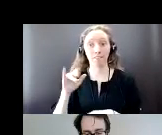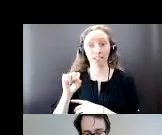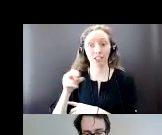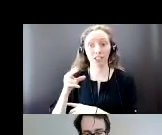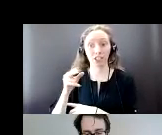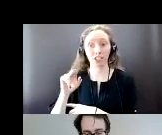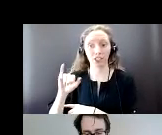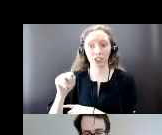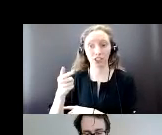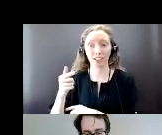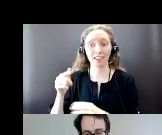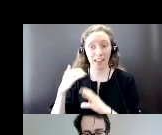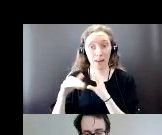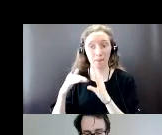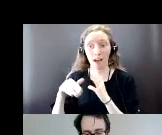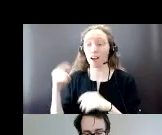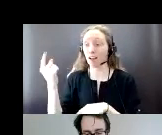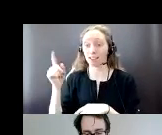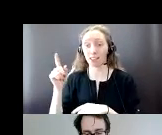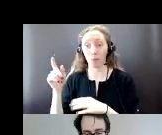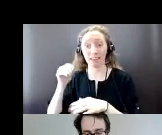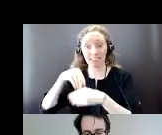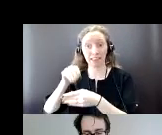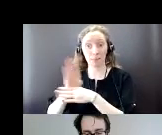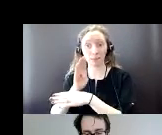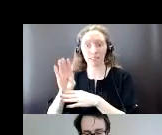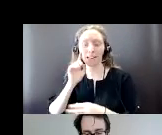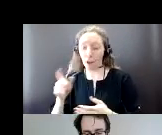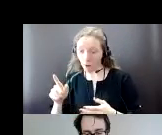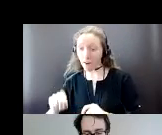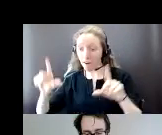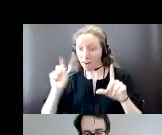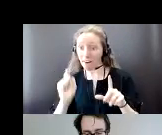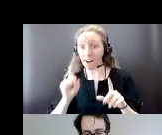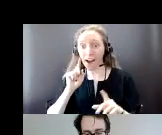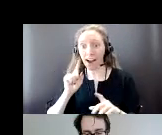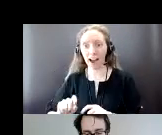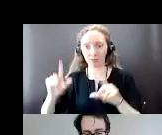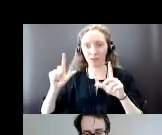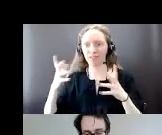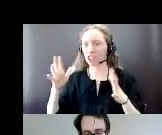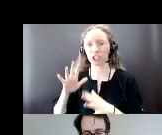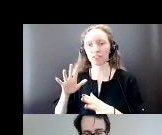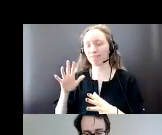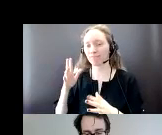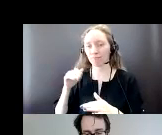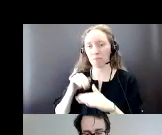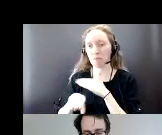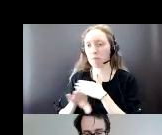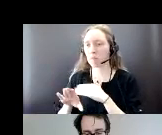the network. So yeah, if you get an email at your place of work,